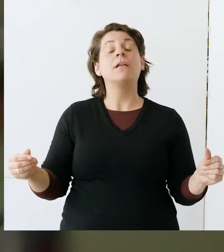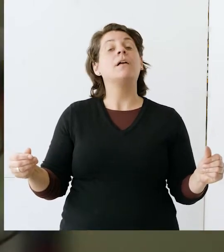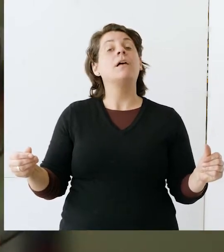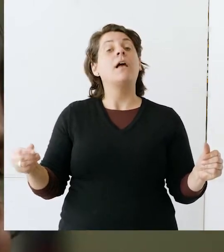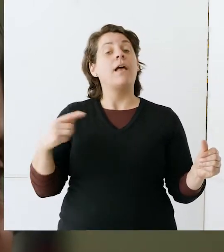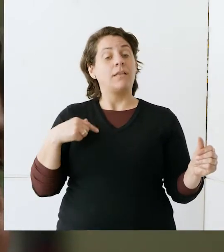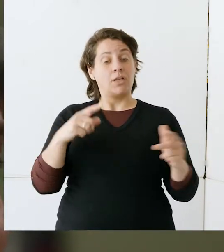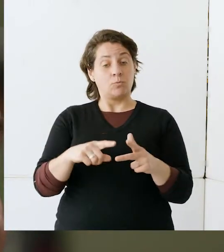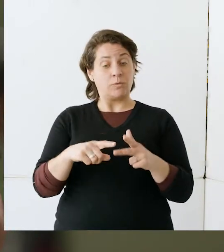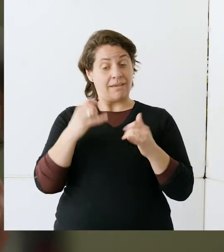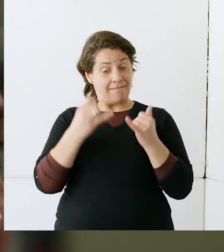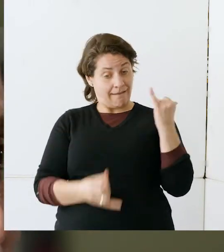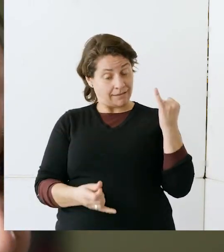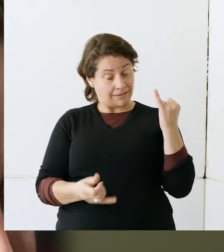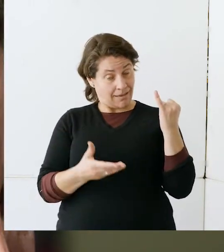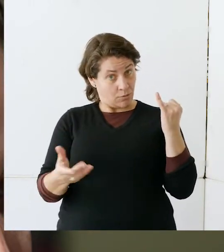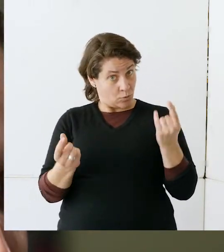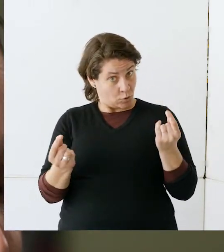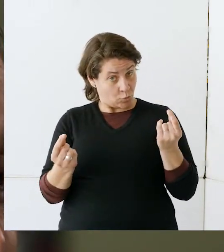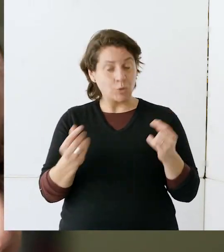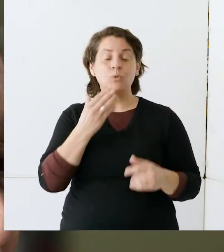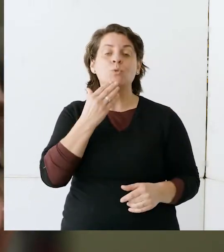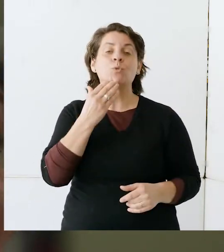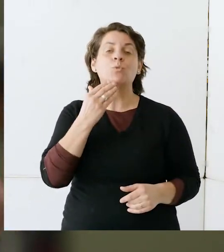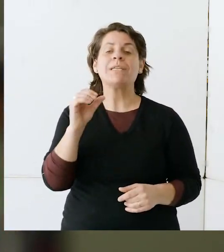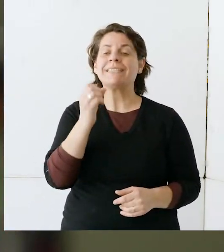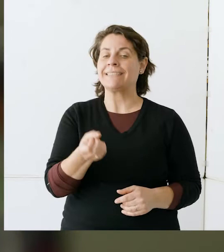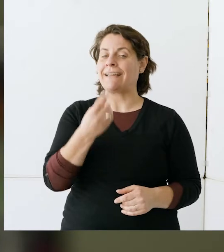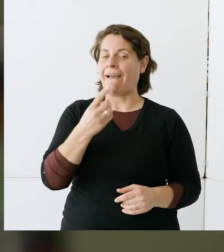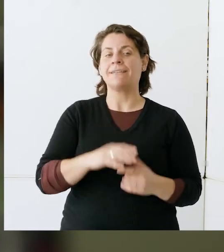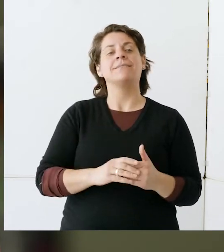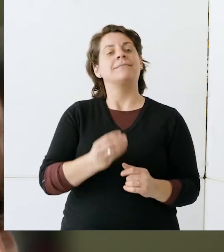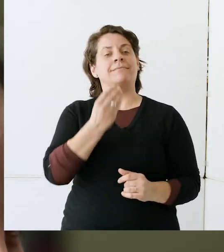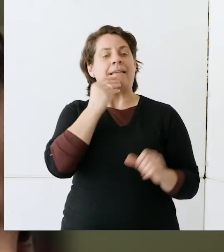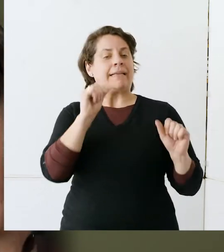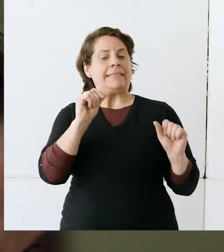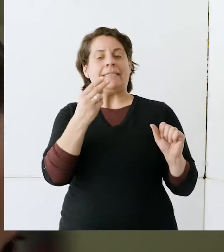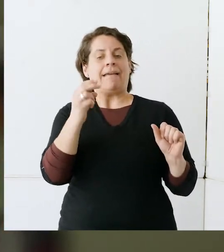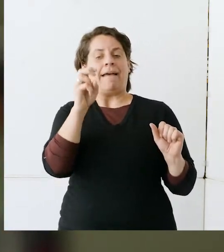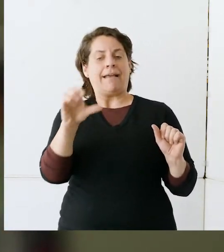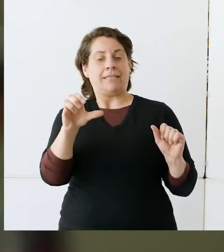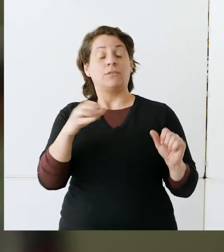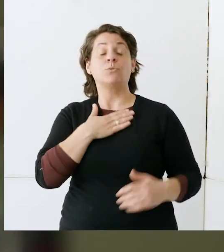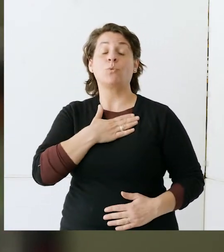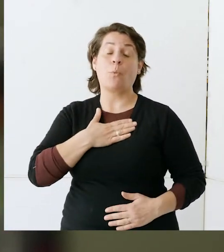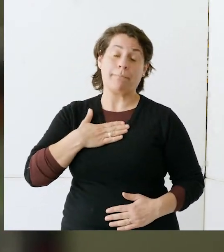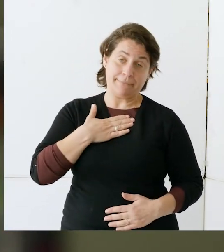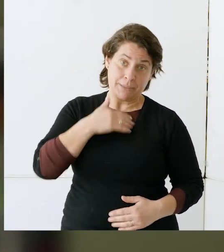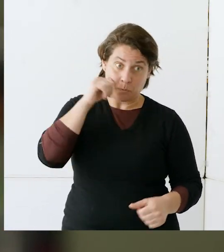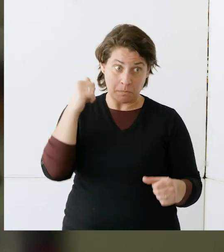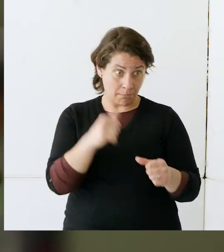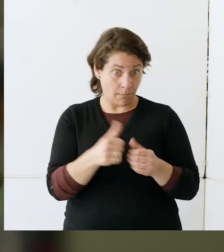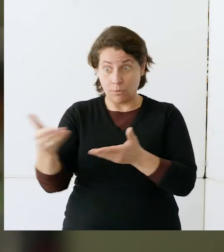with edible seeds and a honey seed ball. So please remember to take your seed balls home and